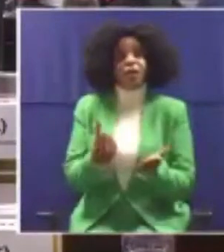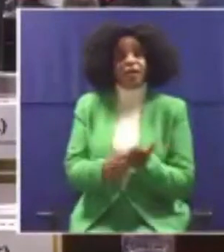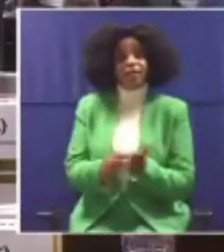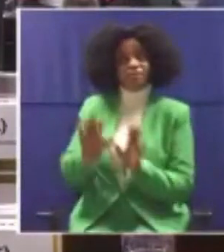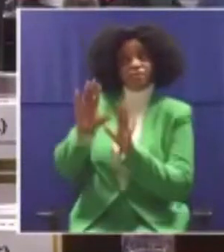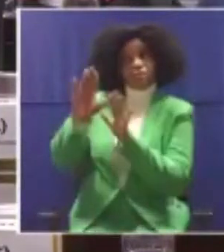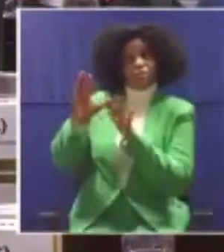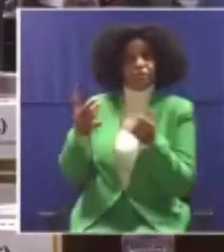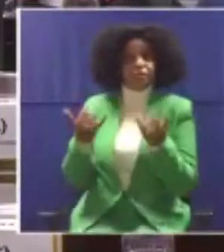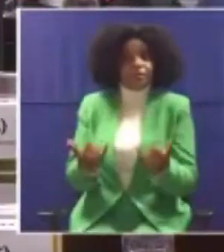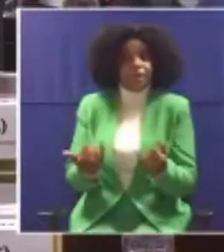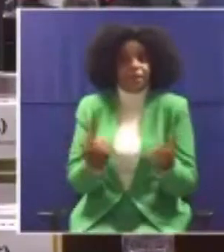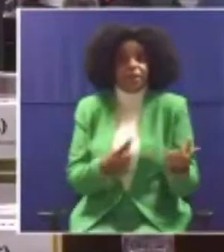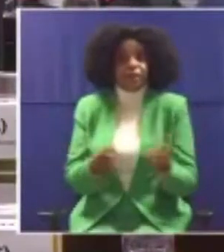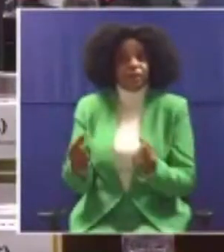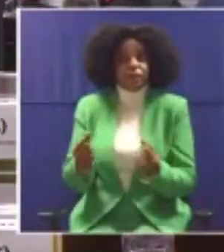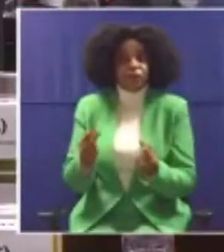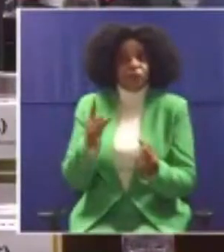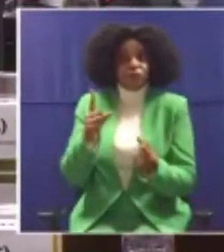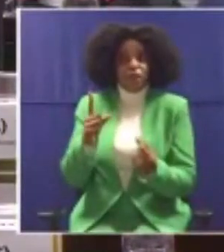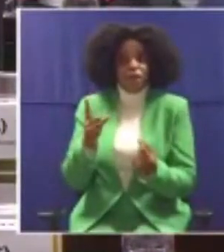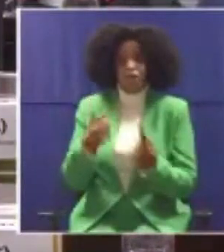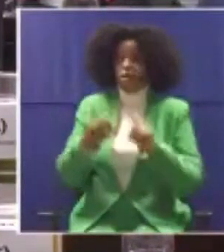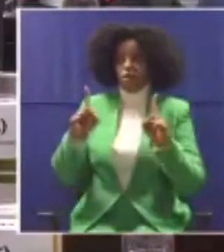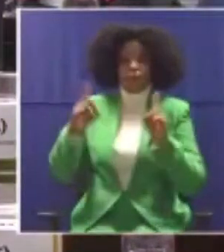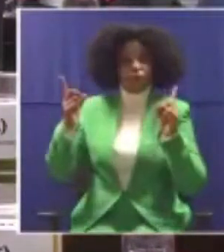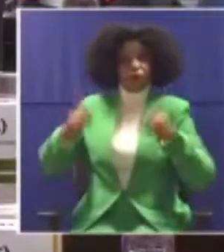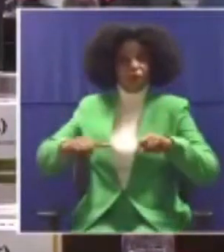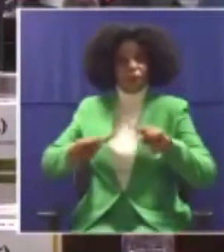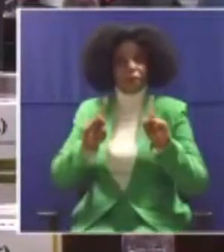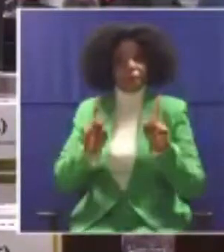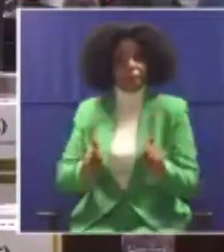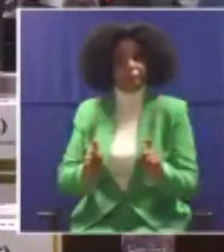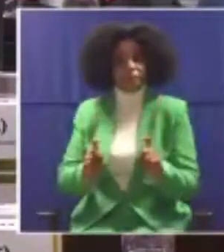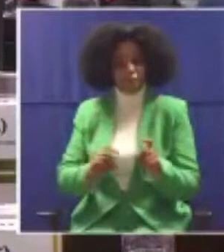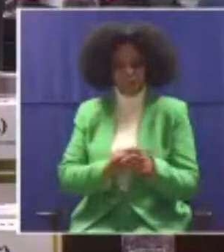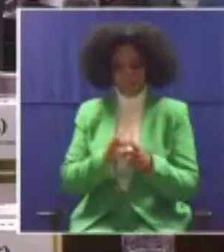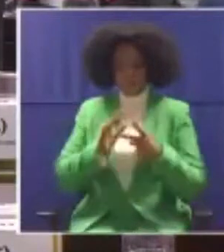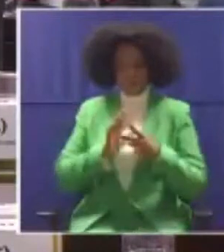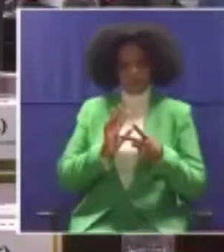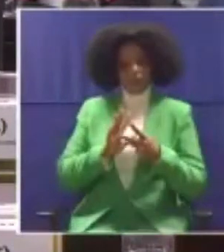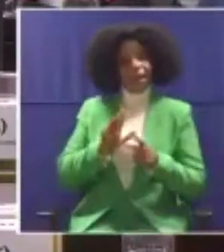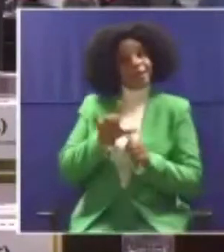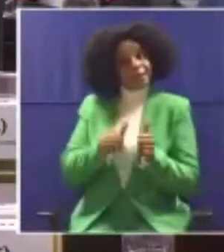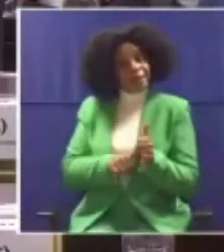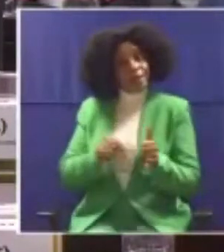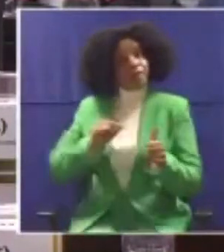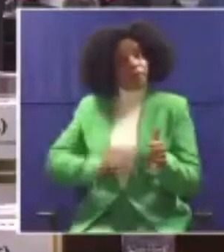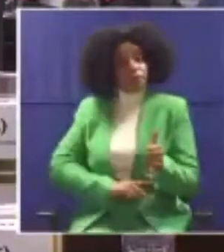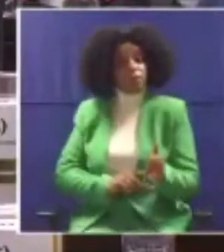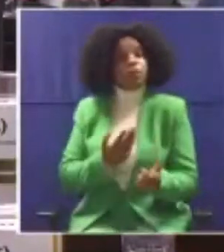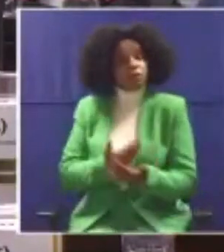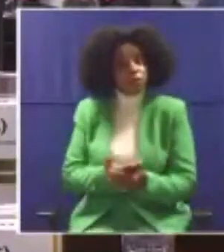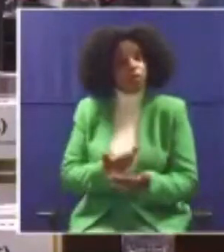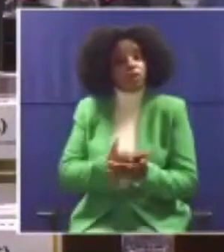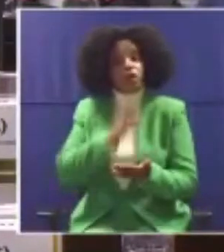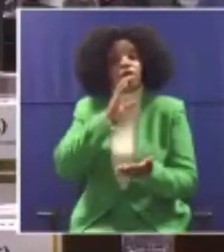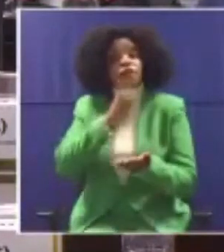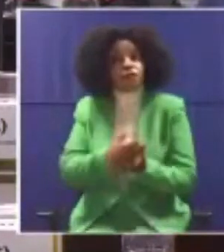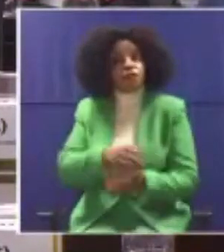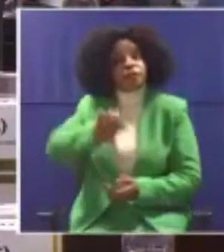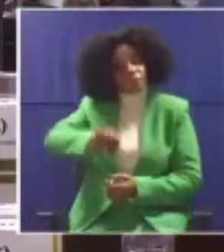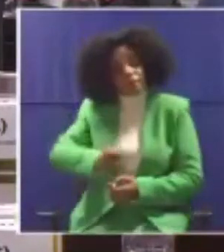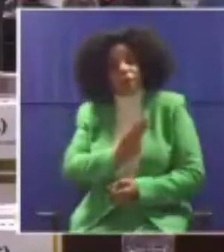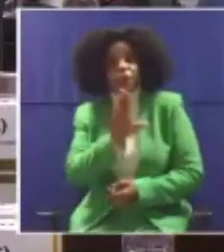state-sponsored homophobia? And is the Deputy President able to confirm whether South Africa would be willing